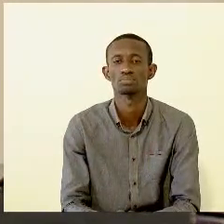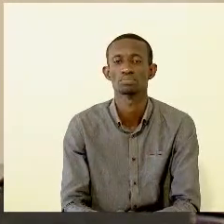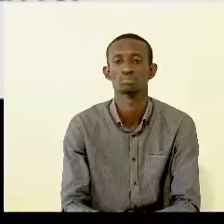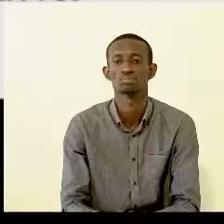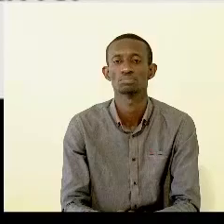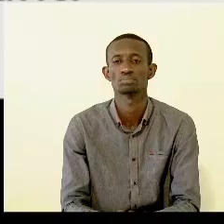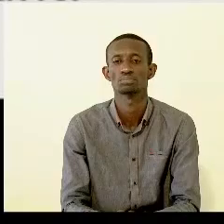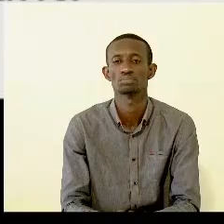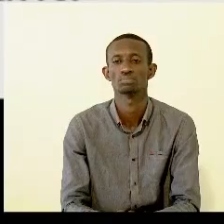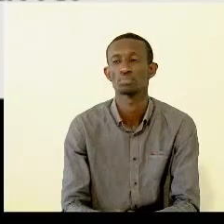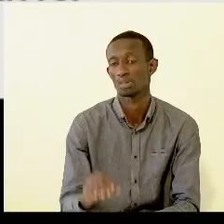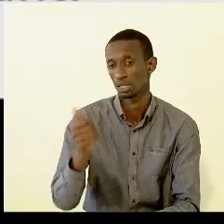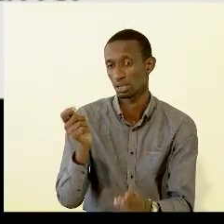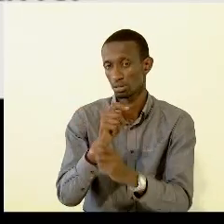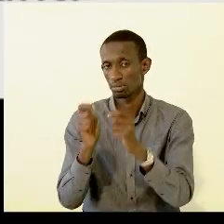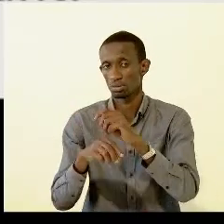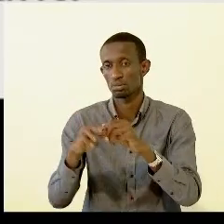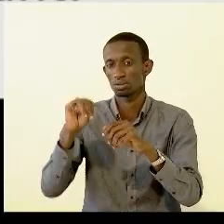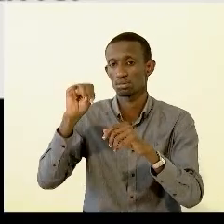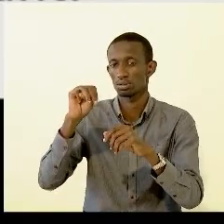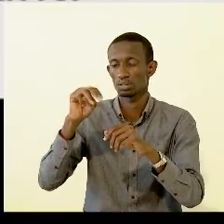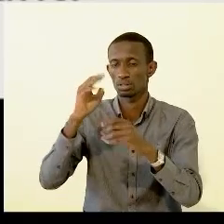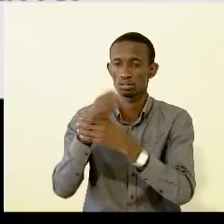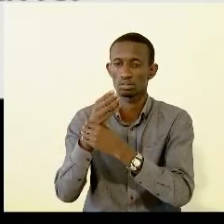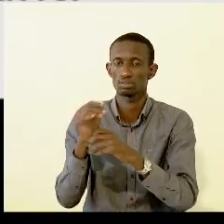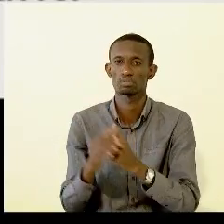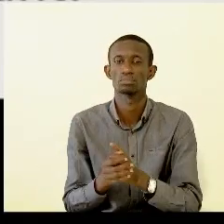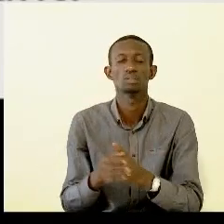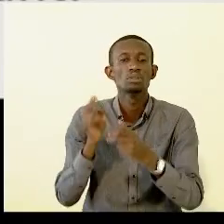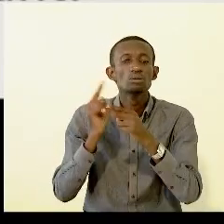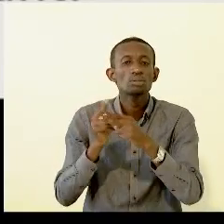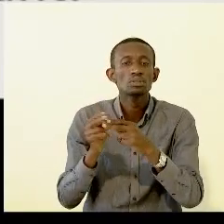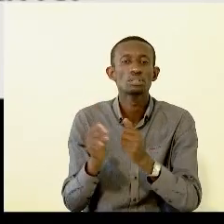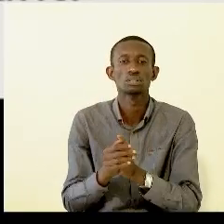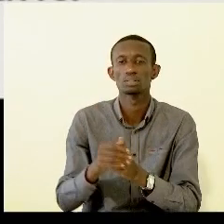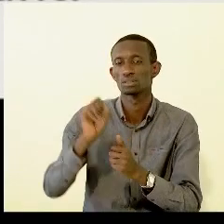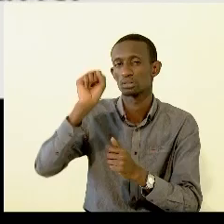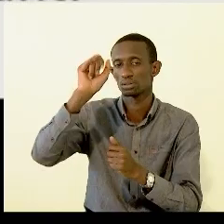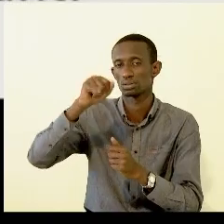Another modified leaf are leaf spines.